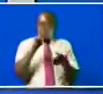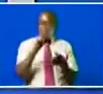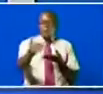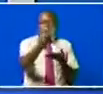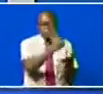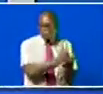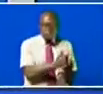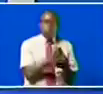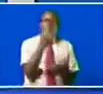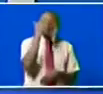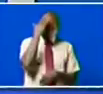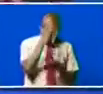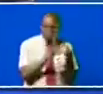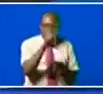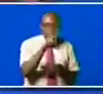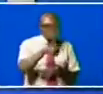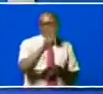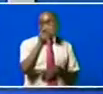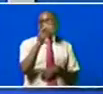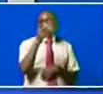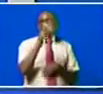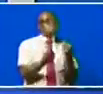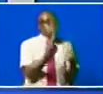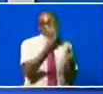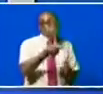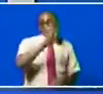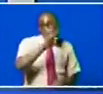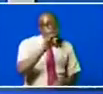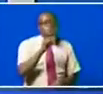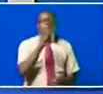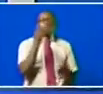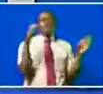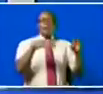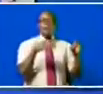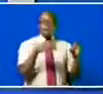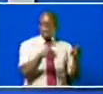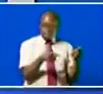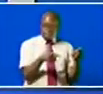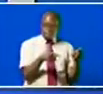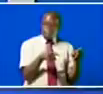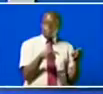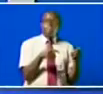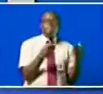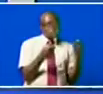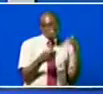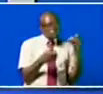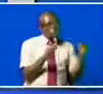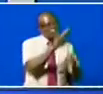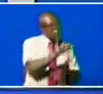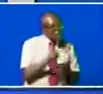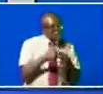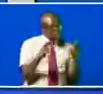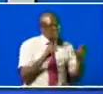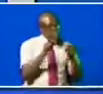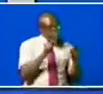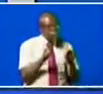like, hey, I know of somebody. She's making tea at whatever company it is. Mm-hmm. And then, oh, can you call this person in? And you're going to start there.